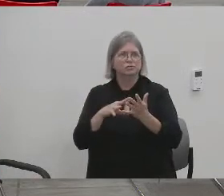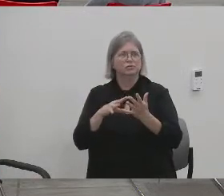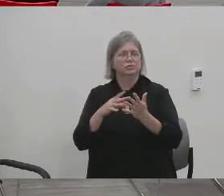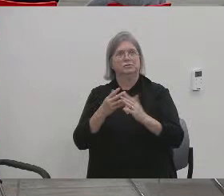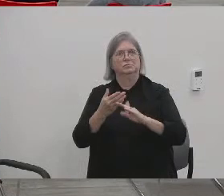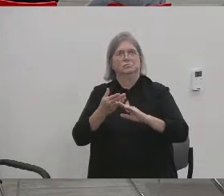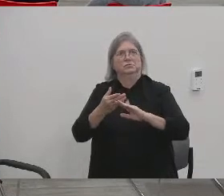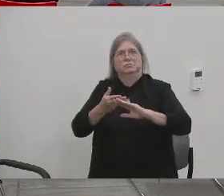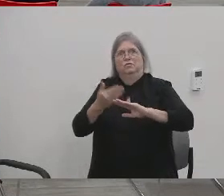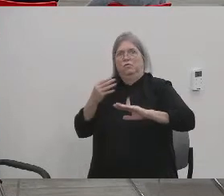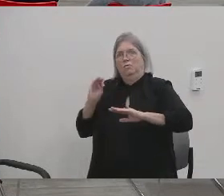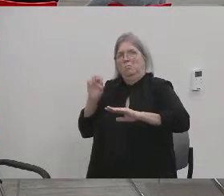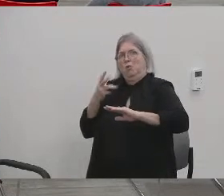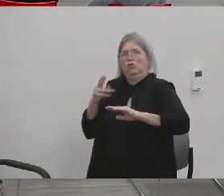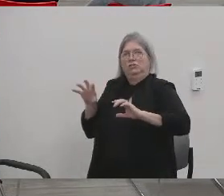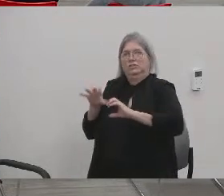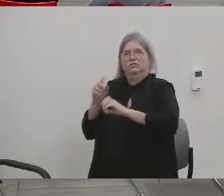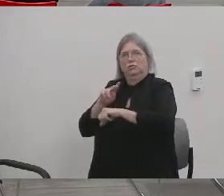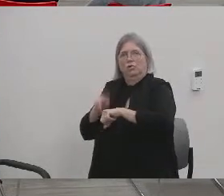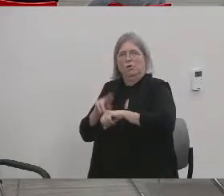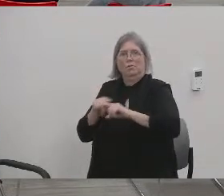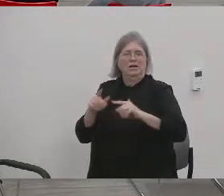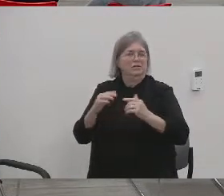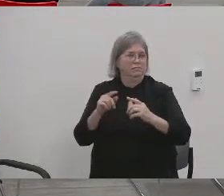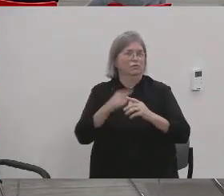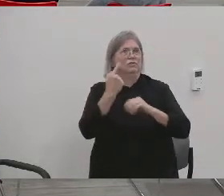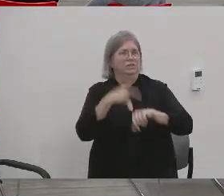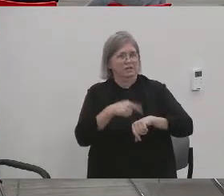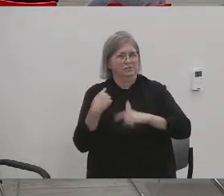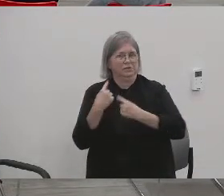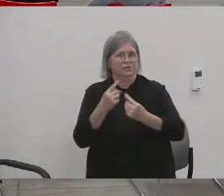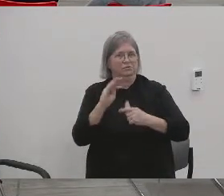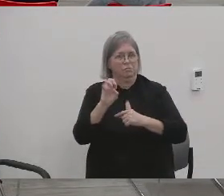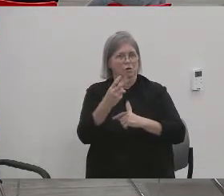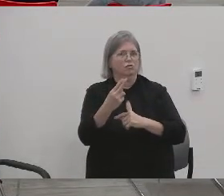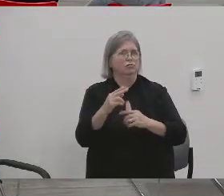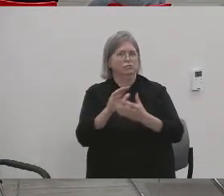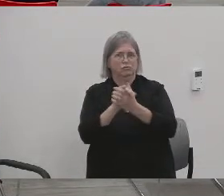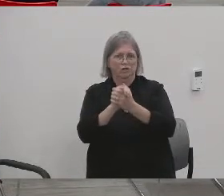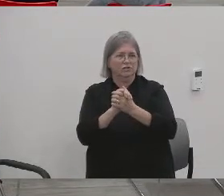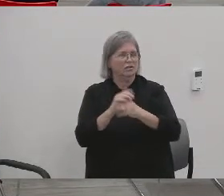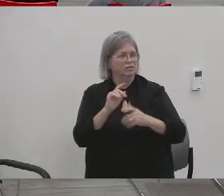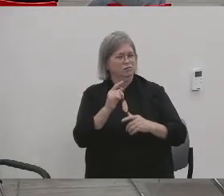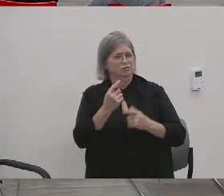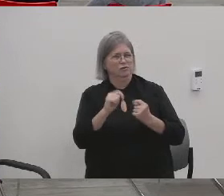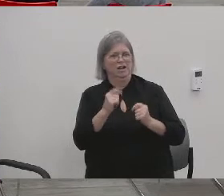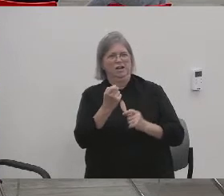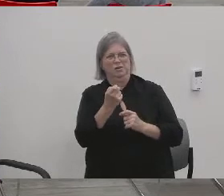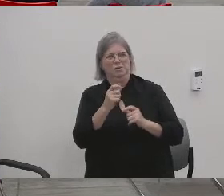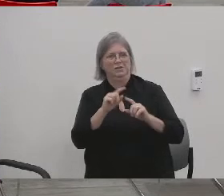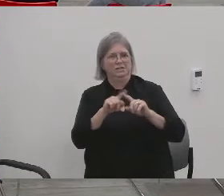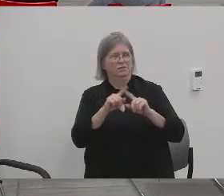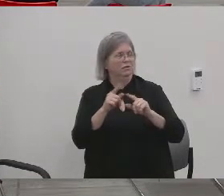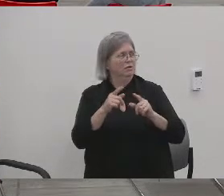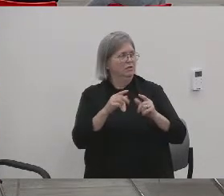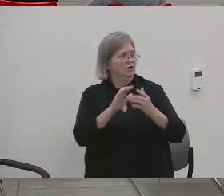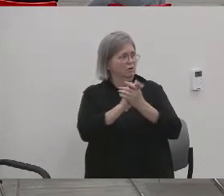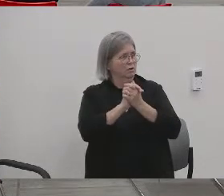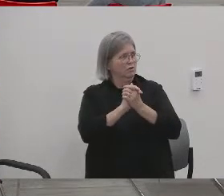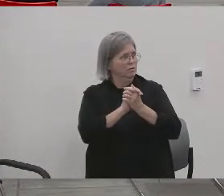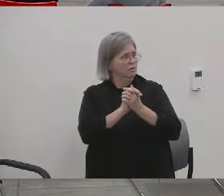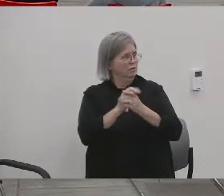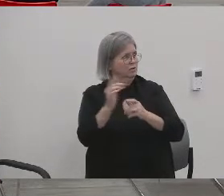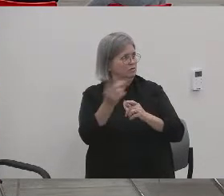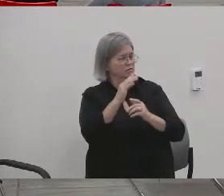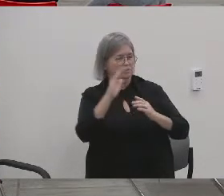March. And normally what we do is we have sort of a congratulation line. So I'd like to try something a little bit different if you're okay. Congratulations, girls. If you guys want to come